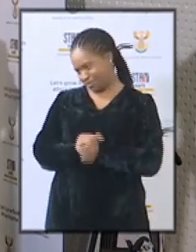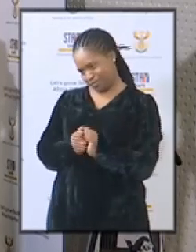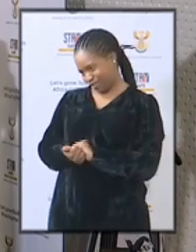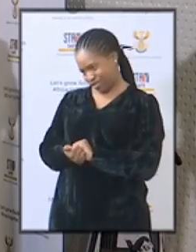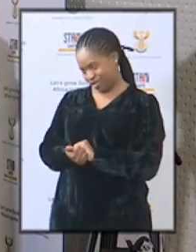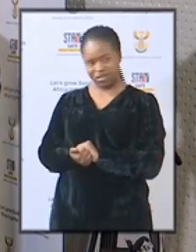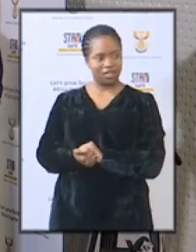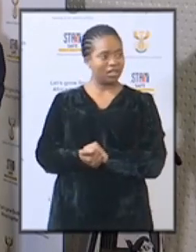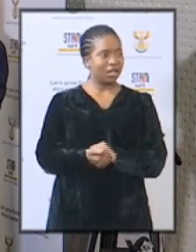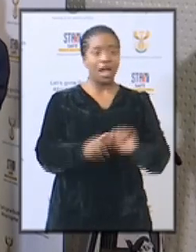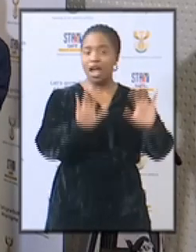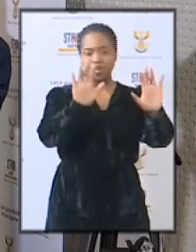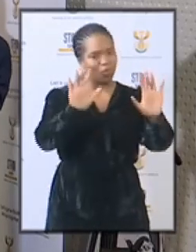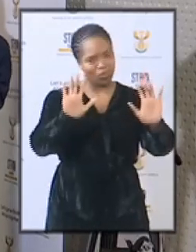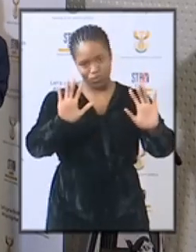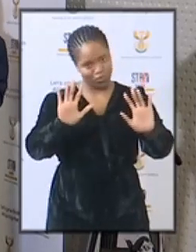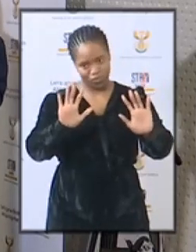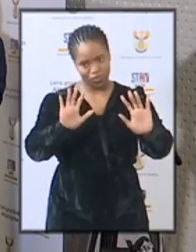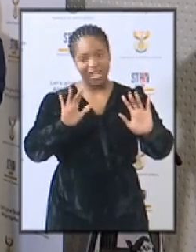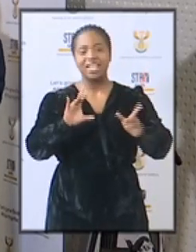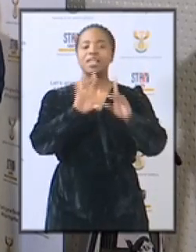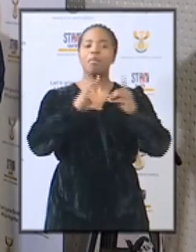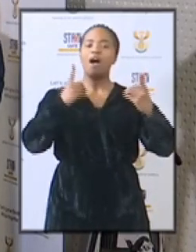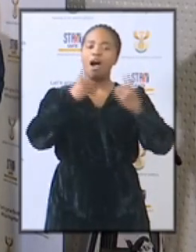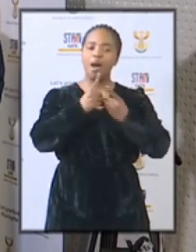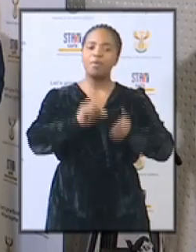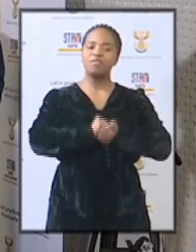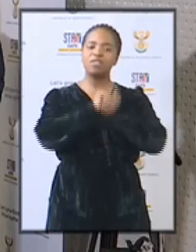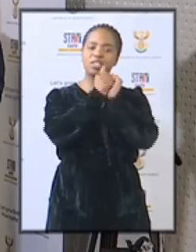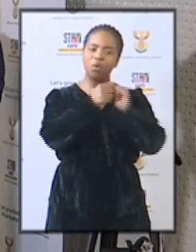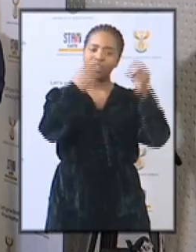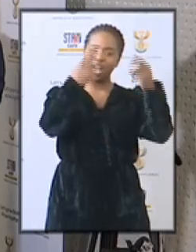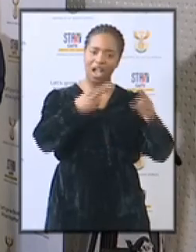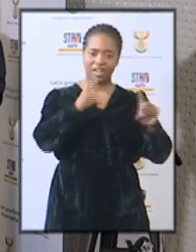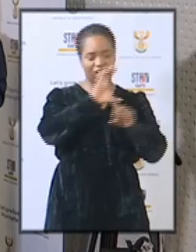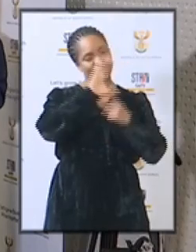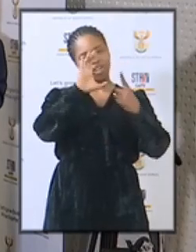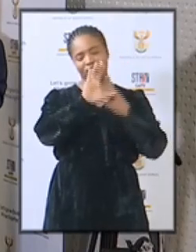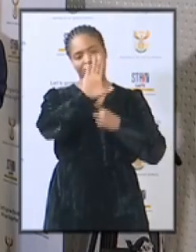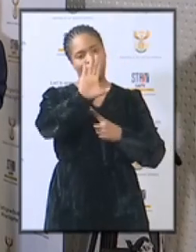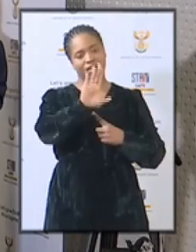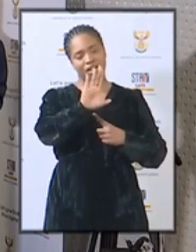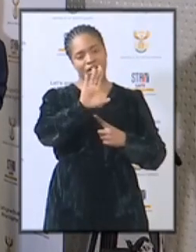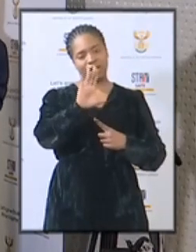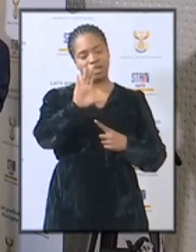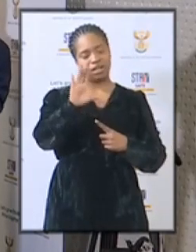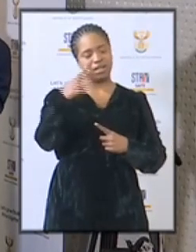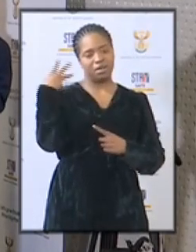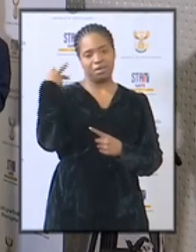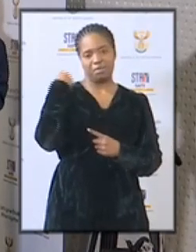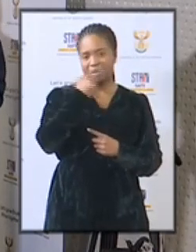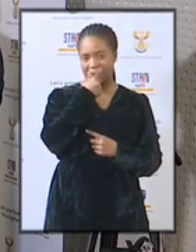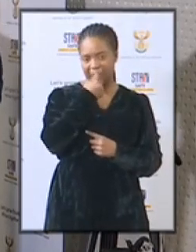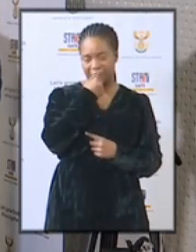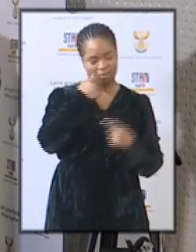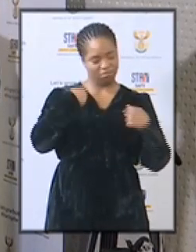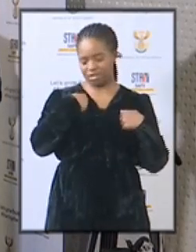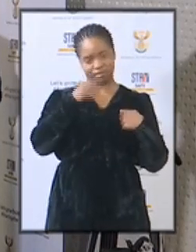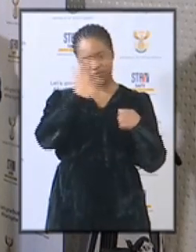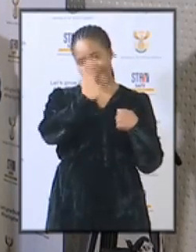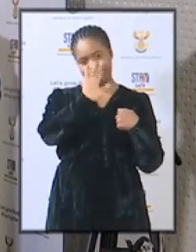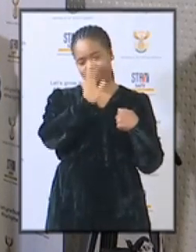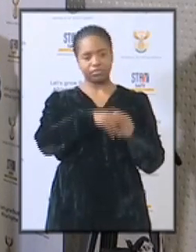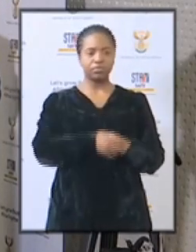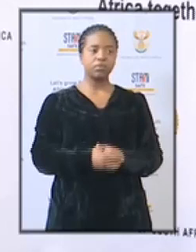it from just there. To indicate, that's Department of Sports, Arts and Culture, Minister Mtetwa's work. Okay. No, thank you very